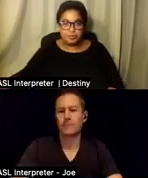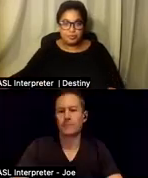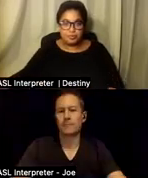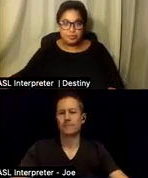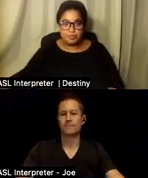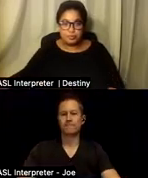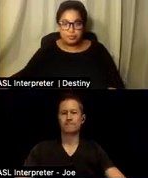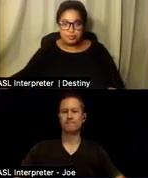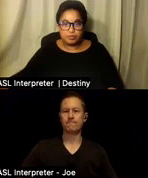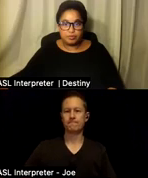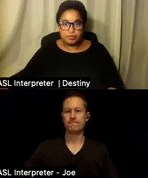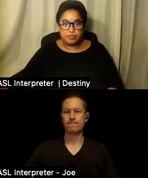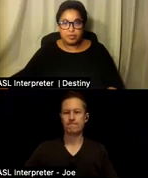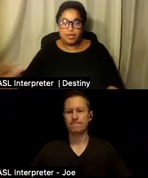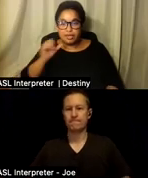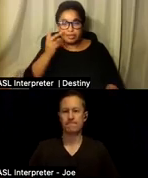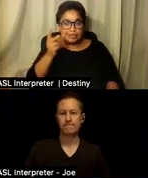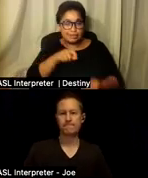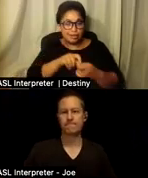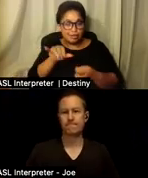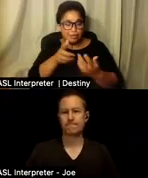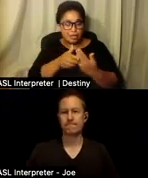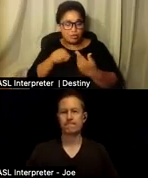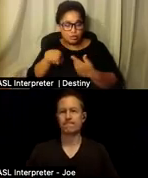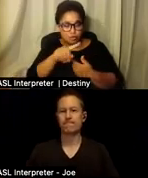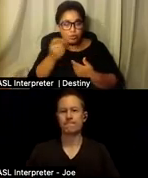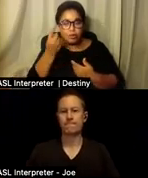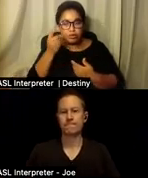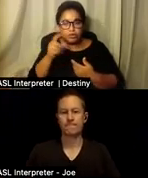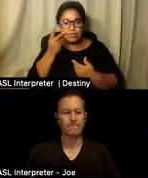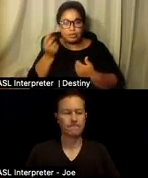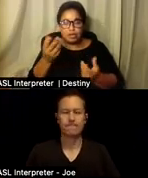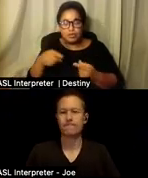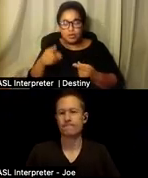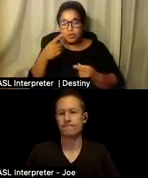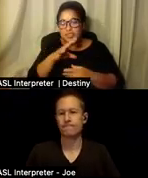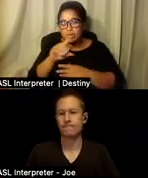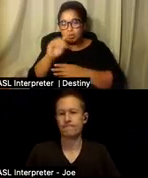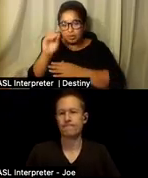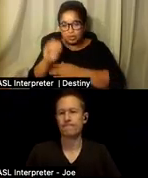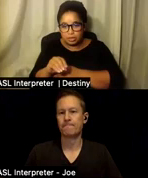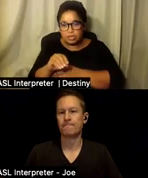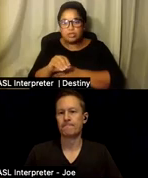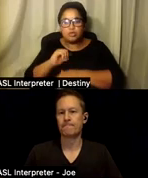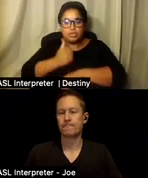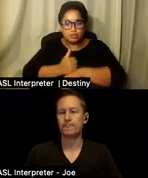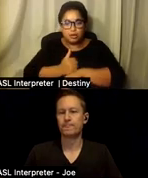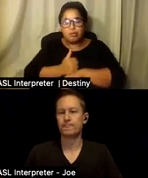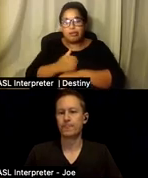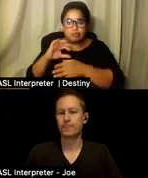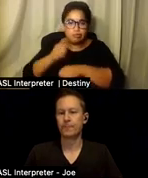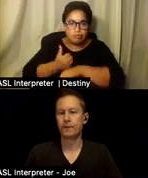I don't see things exactly like you do, but you should be seeing that a lot of you here, 51% to secure items in your own space.